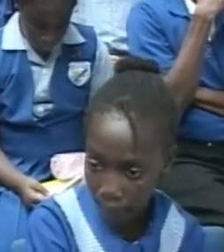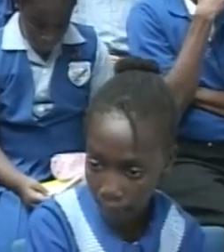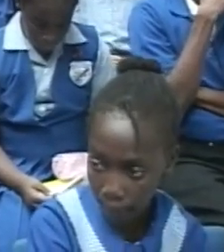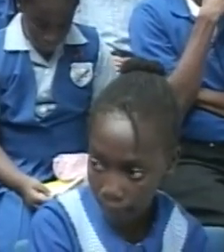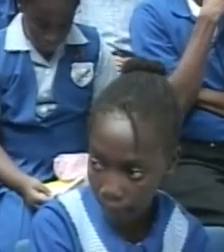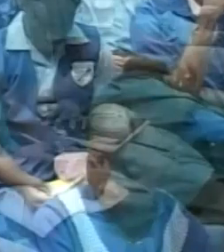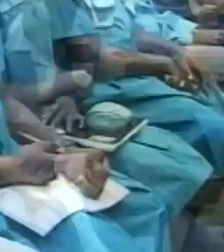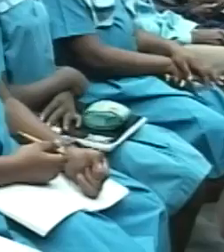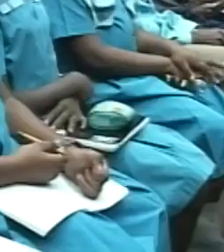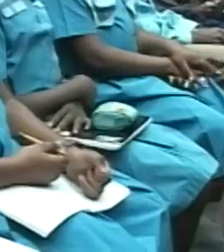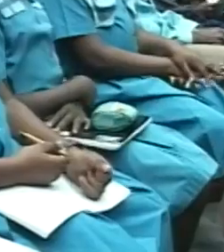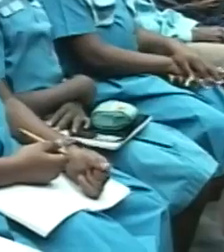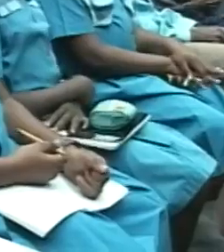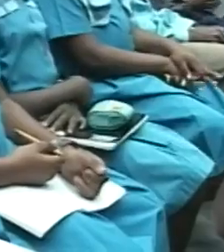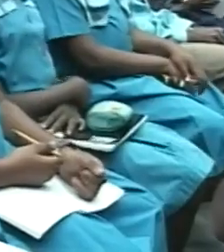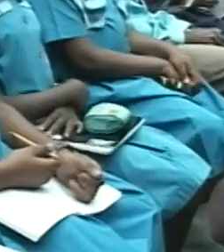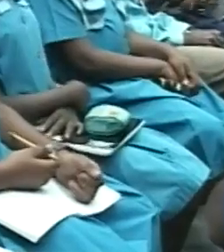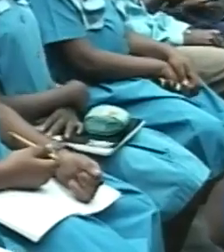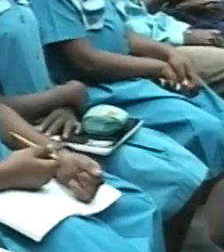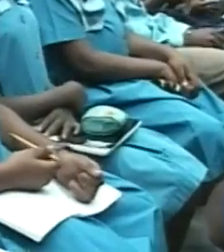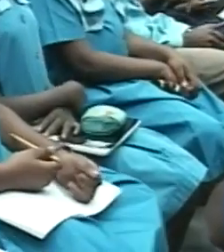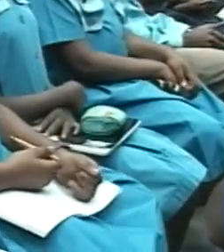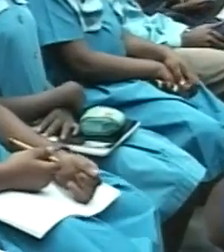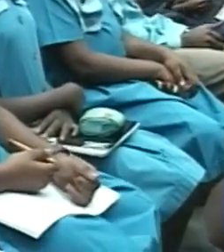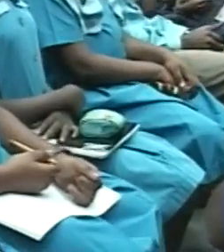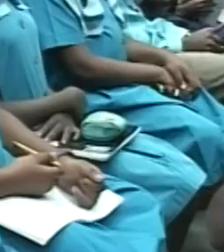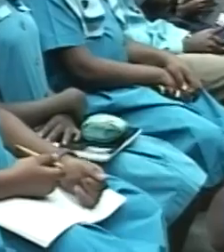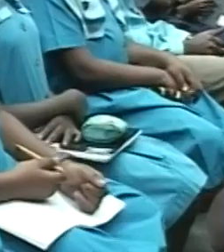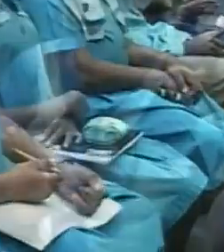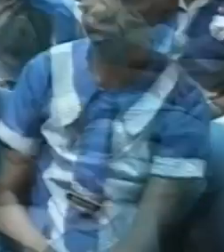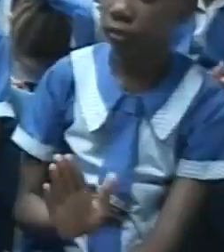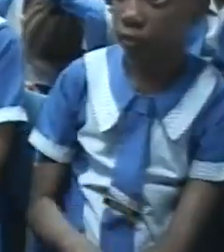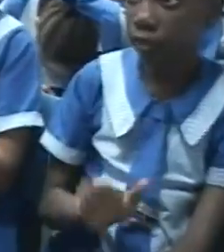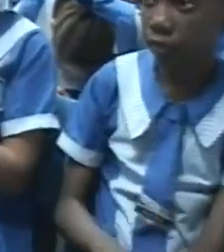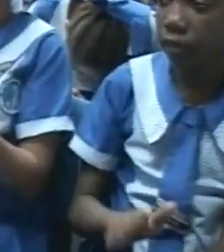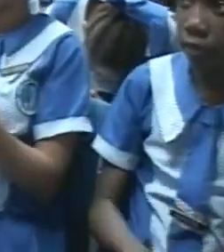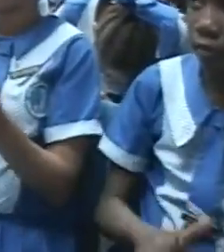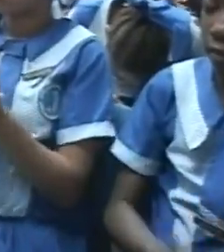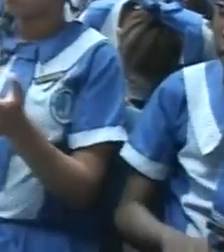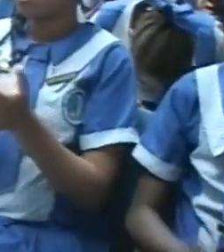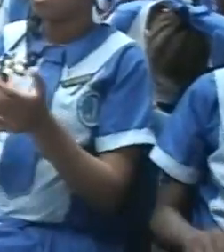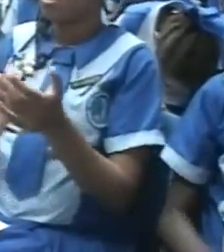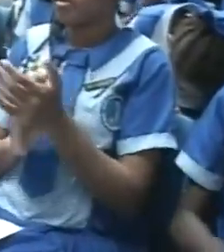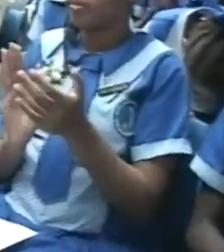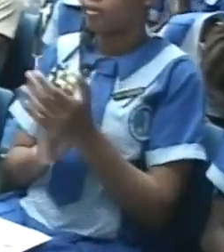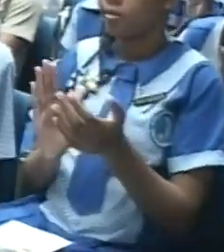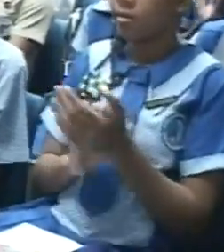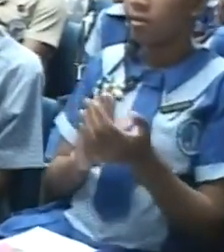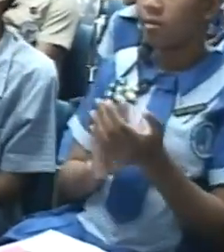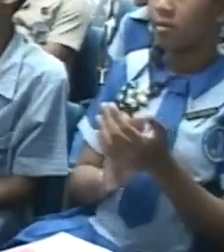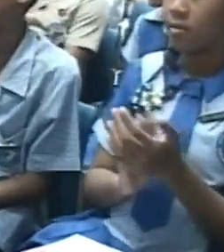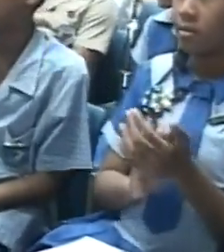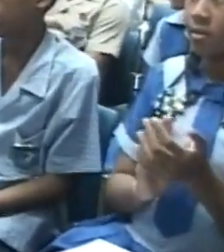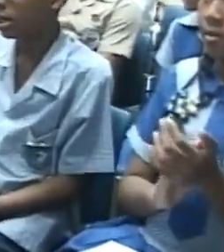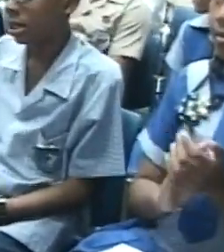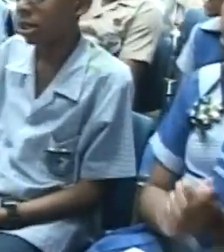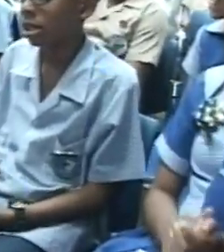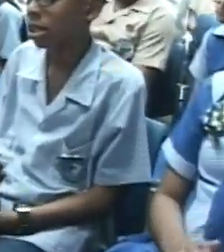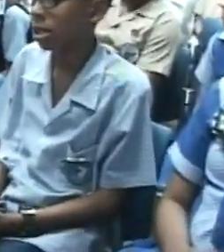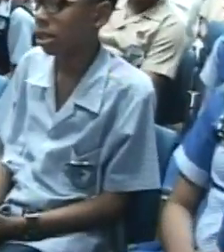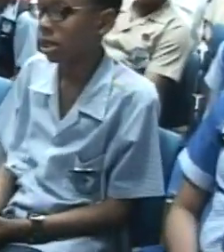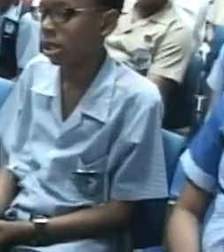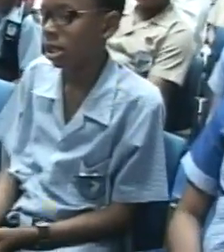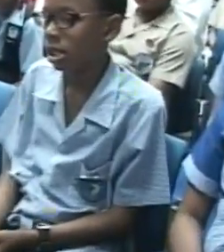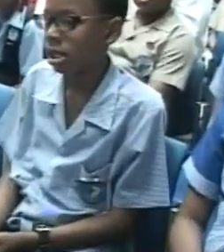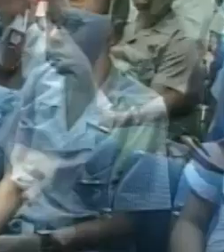Brathwaite during the opening of the Criminal Justice Research and Planning Unit's Children's Rally at the Lloyd Erskine Sandiford Centre. Mr.